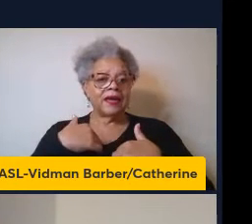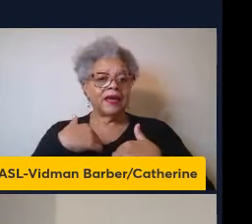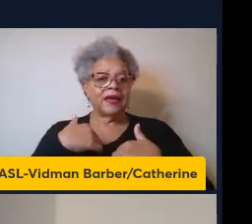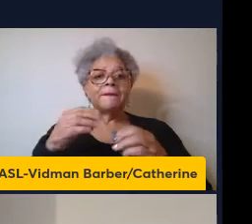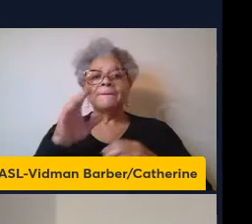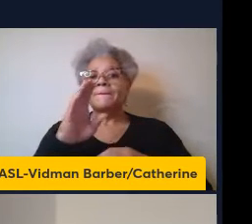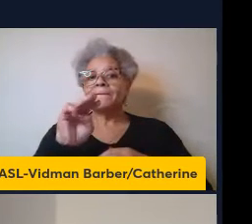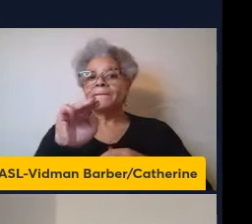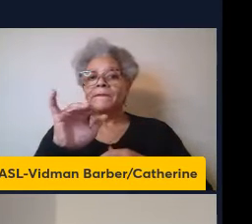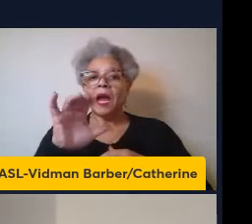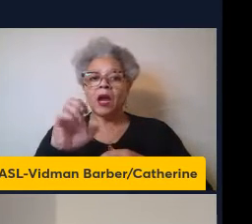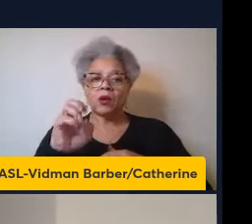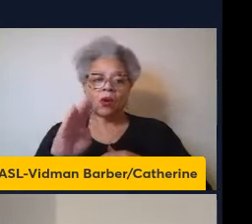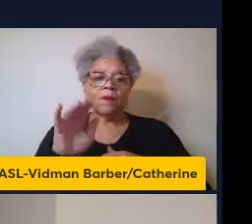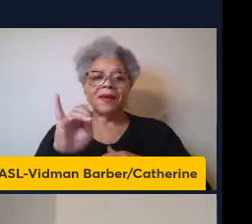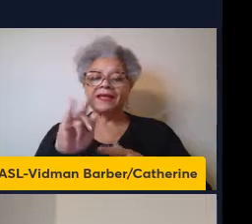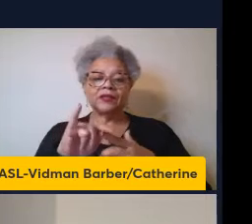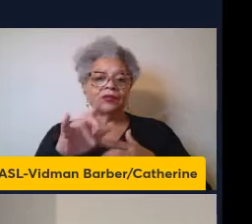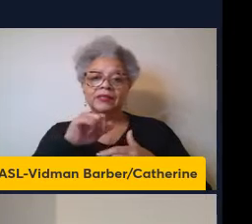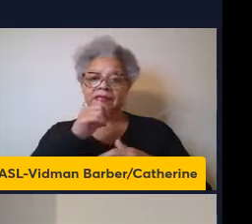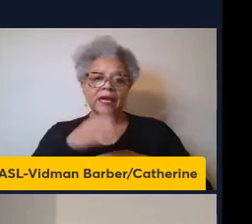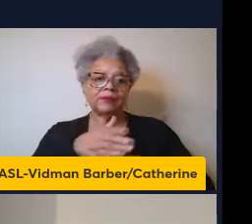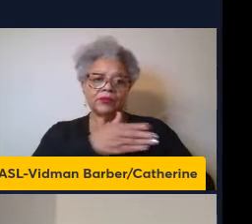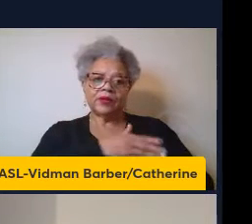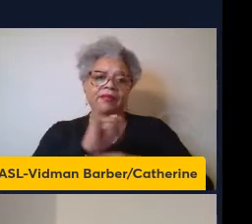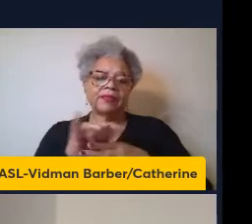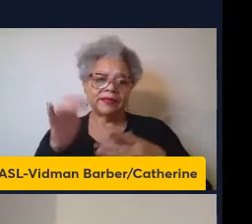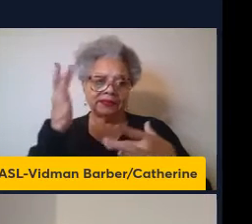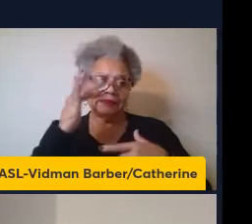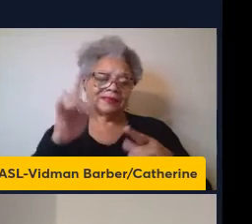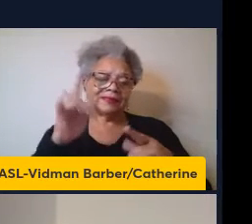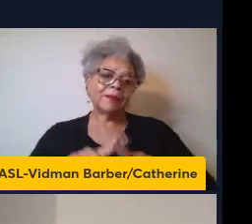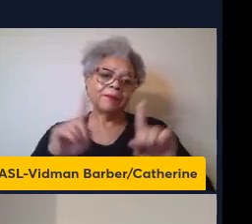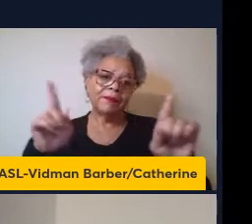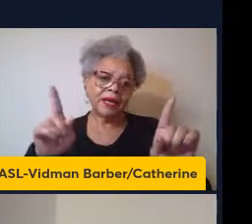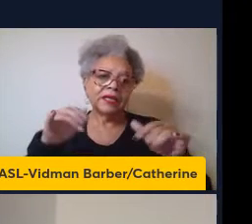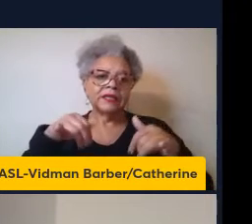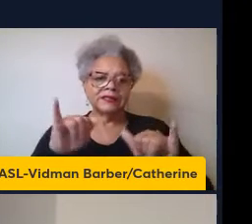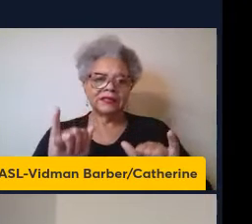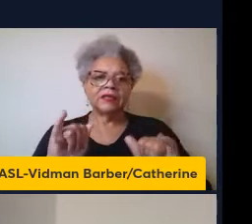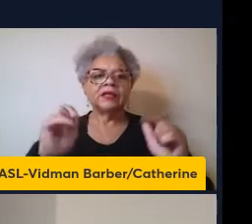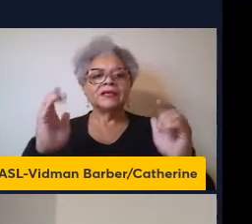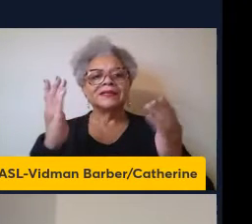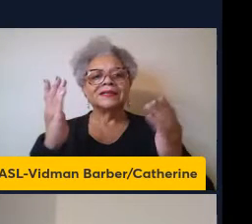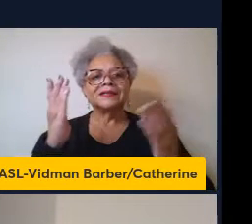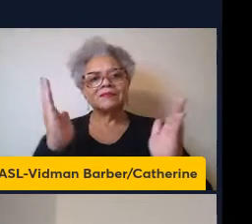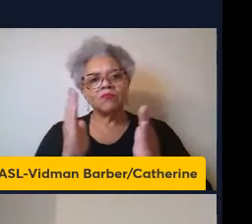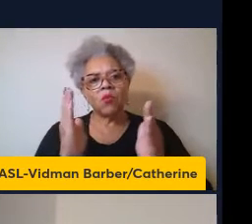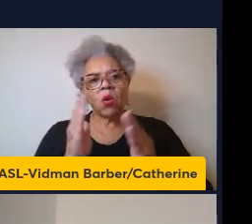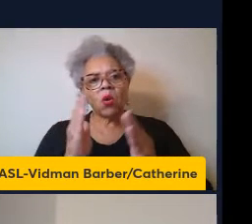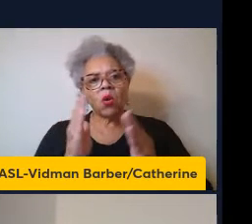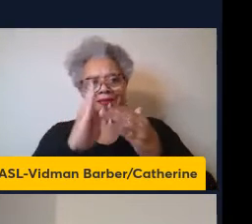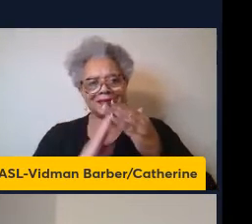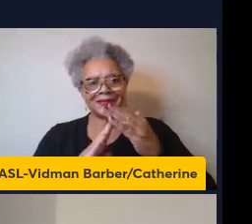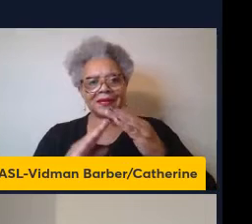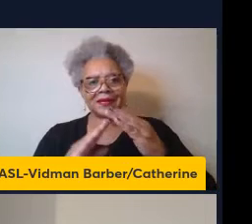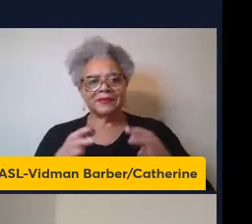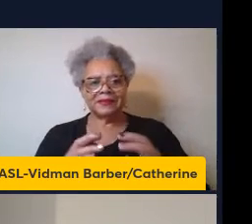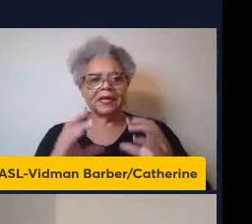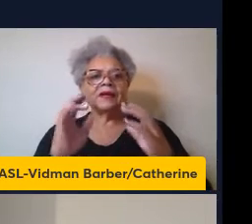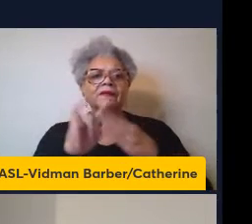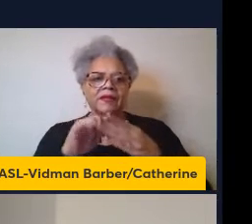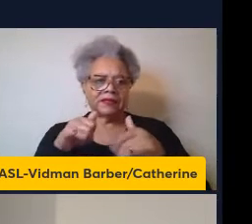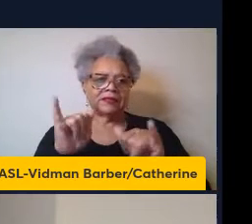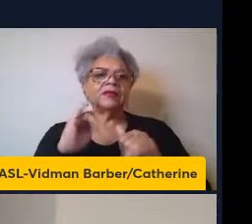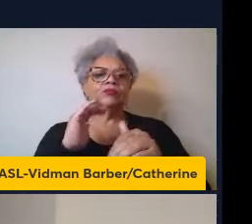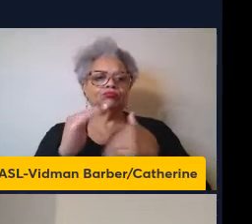what happens. They do not progress to active TB disease. However, there is a small subset where upon infection, they do go on to